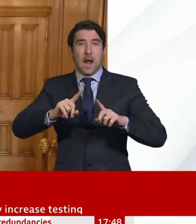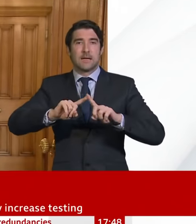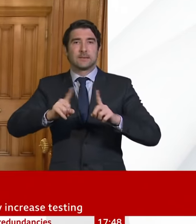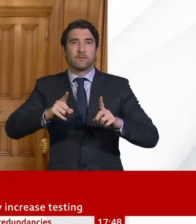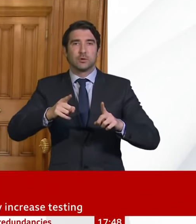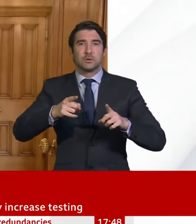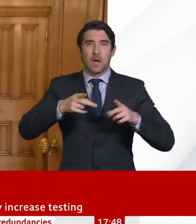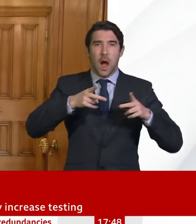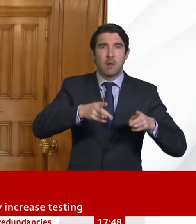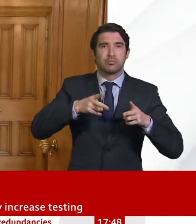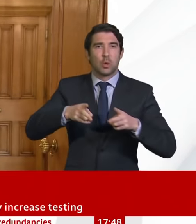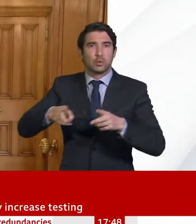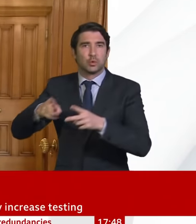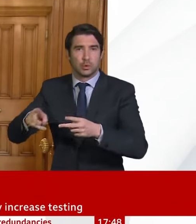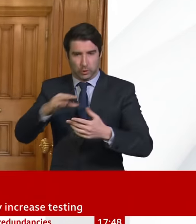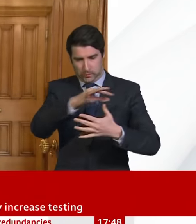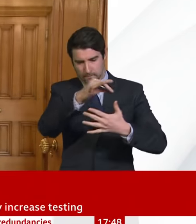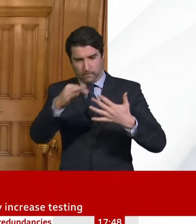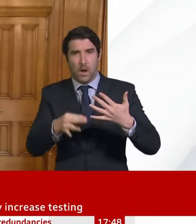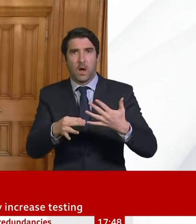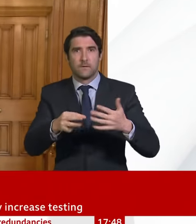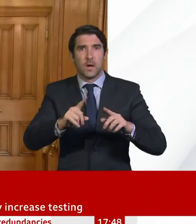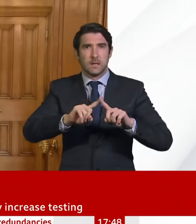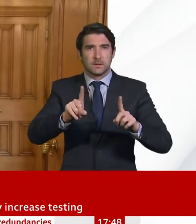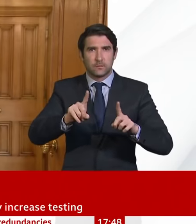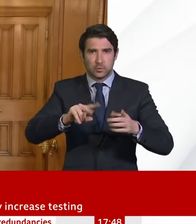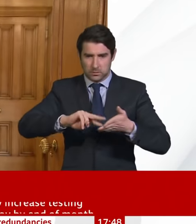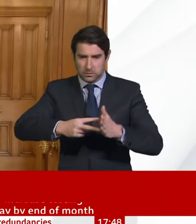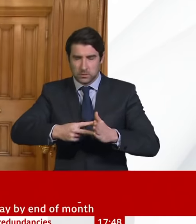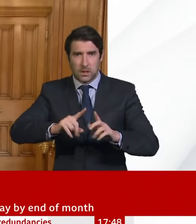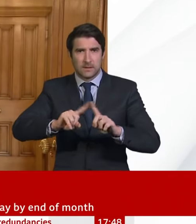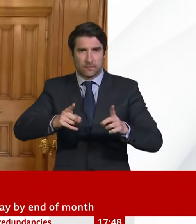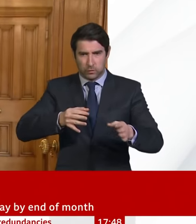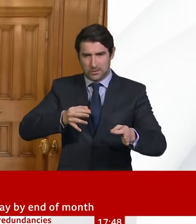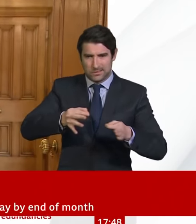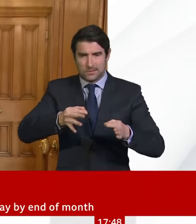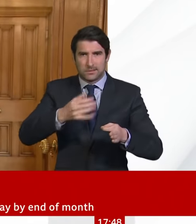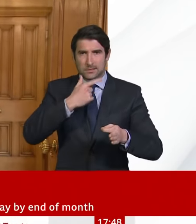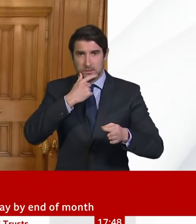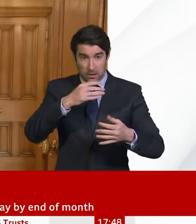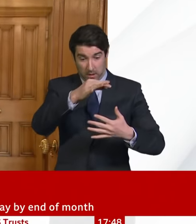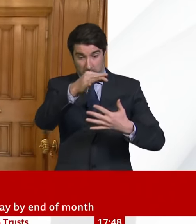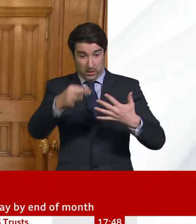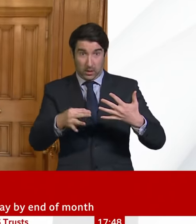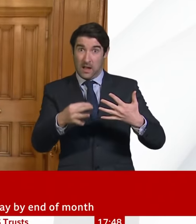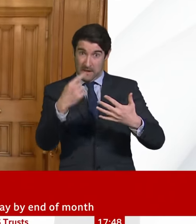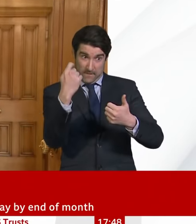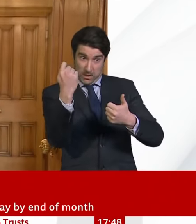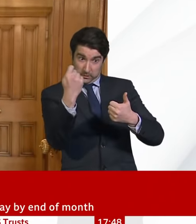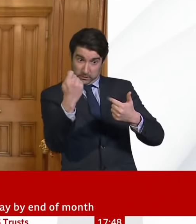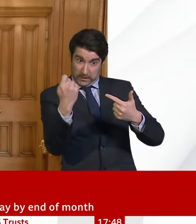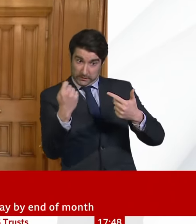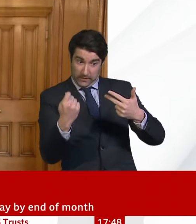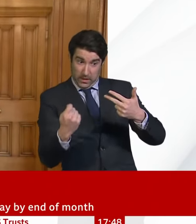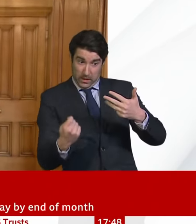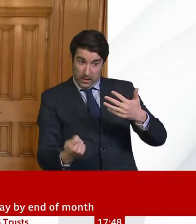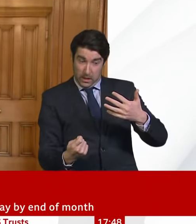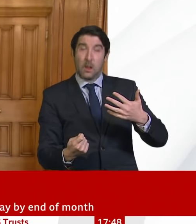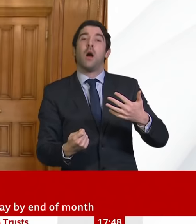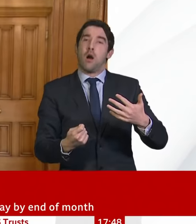not, as I said in my remarks, we will not be allowing one of those to